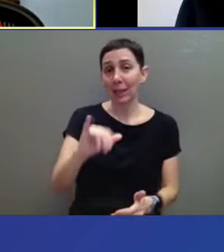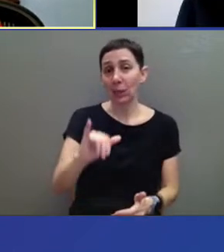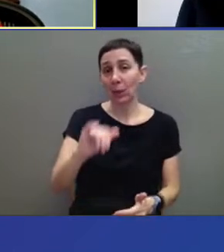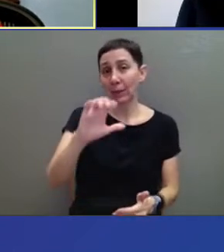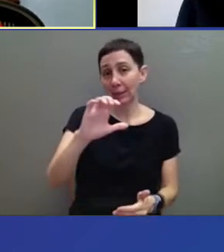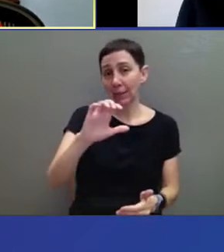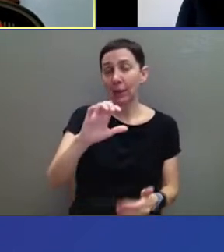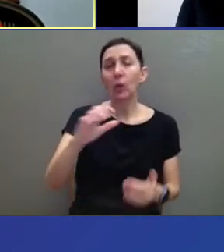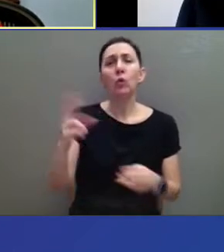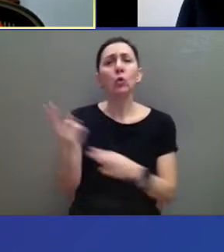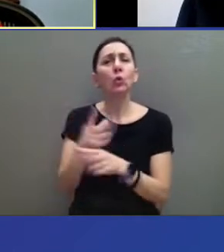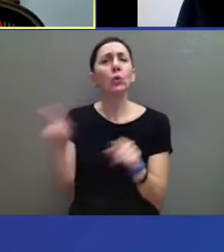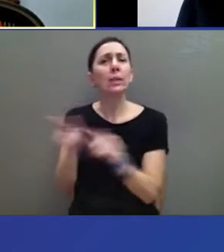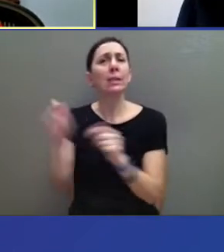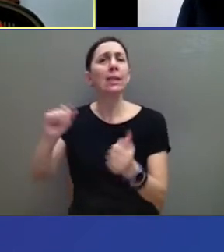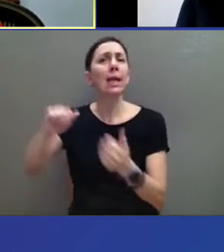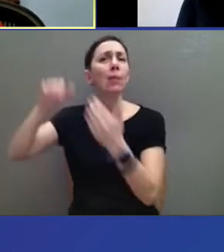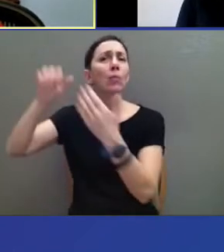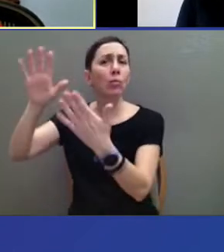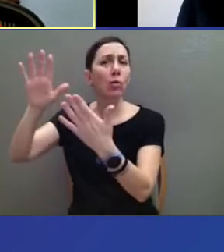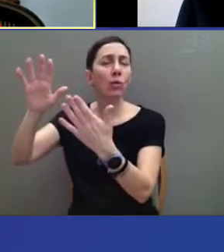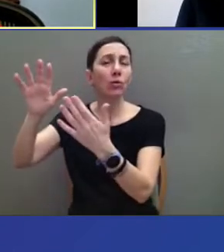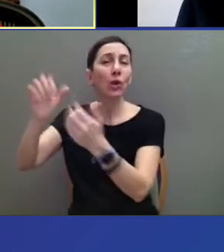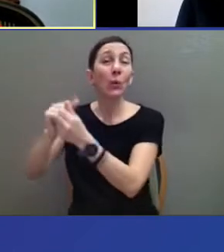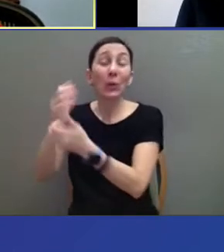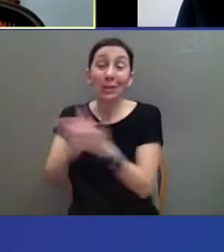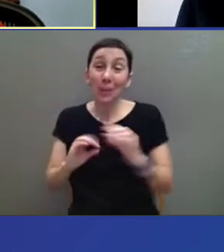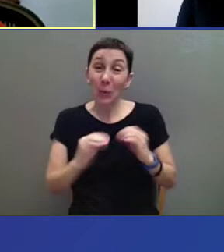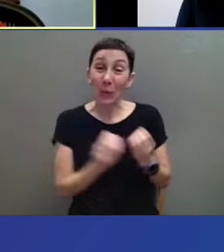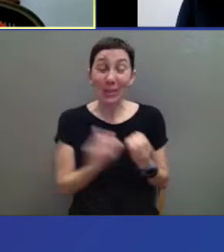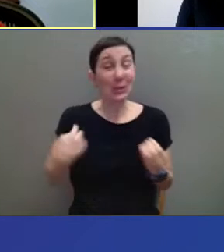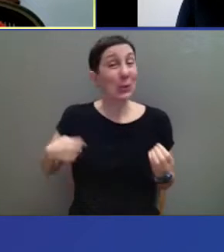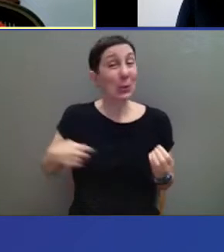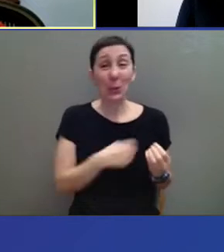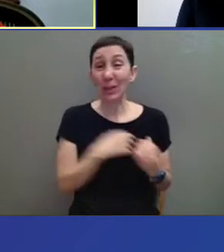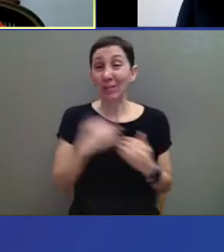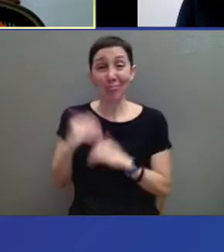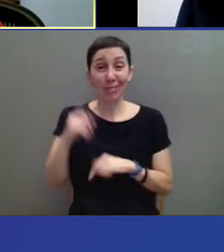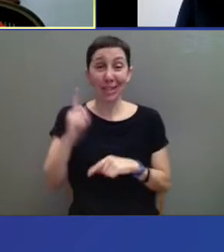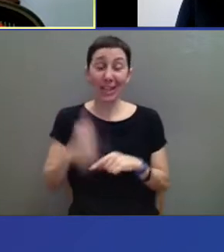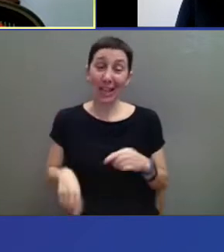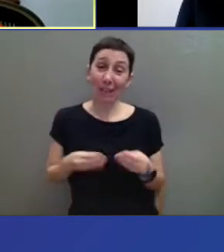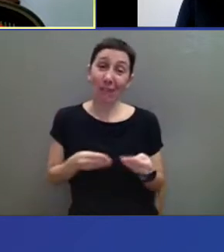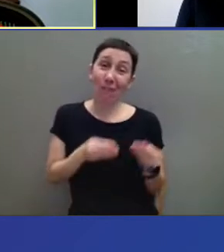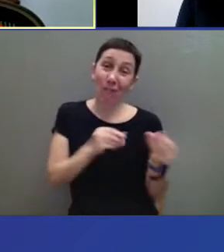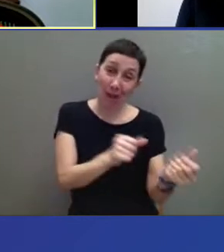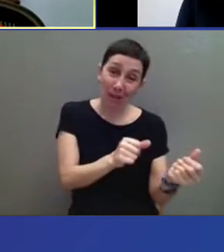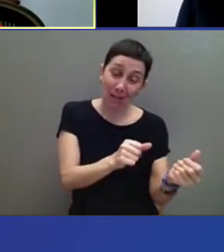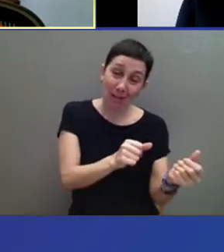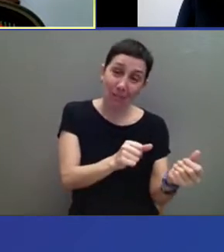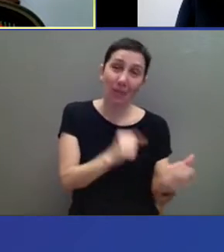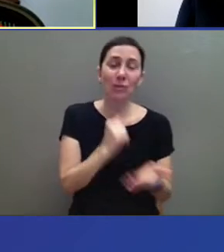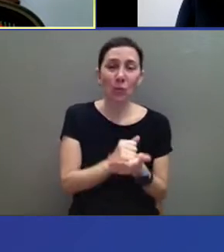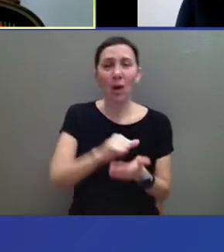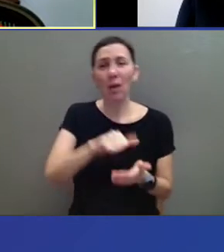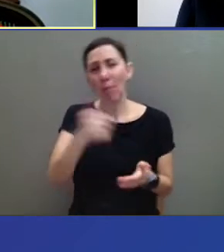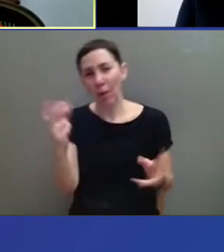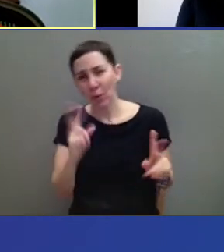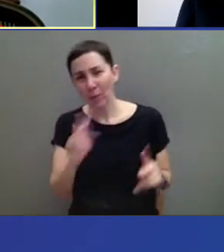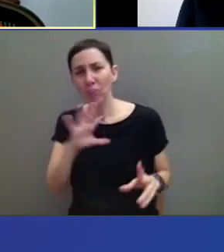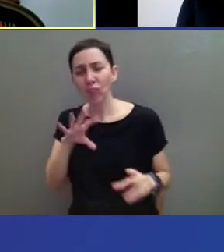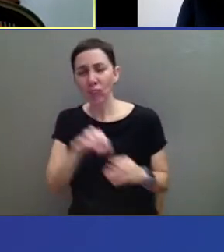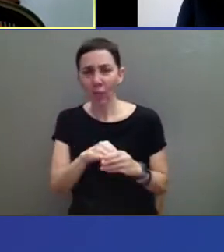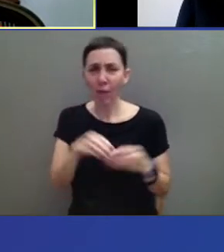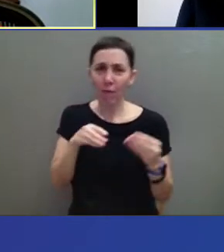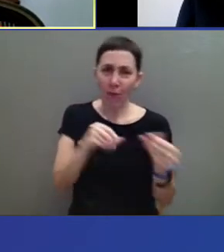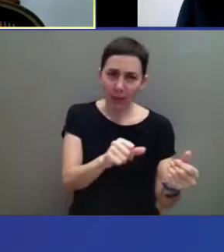with organizations that we can't fund directly. And so I'm very excited that the latest